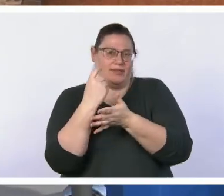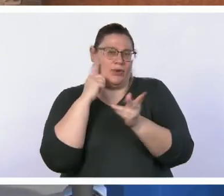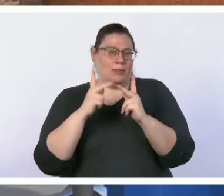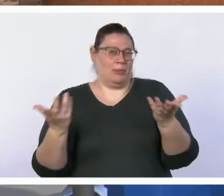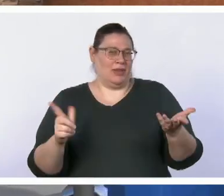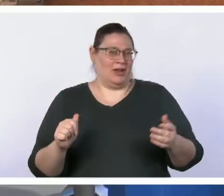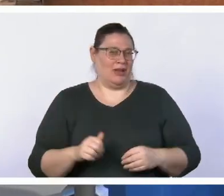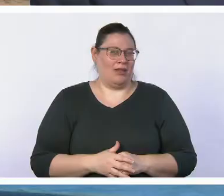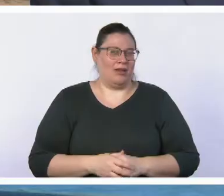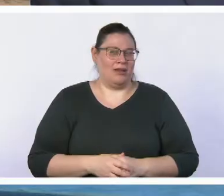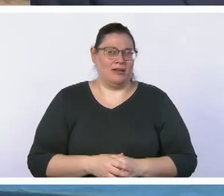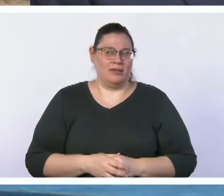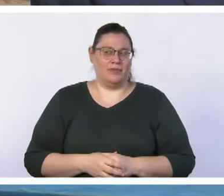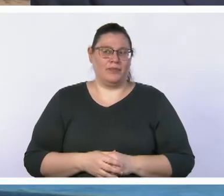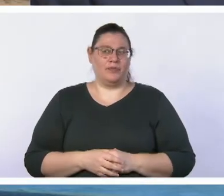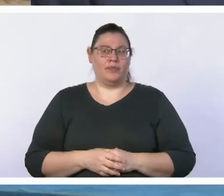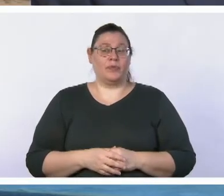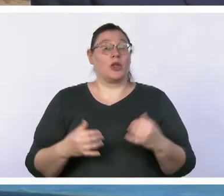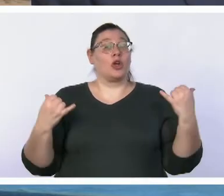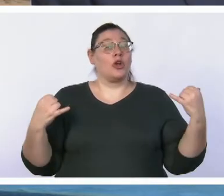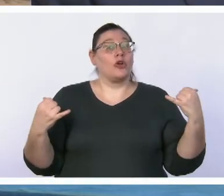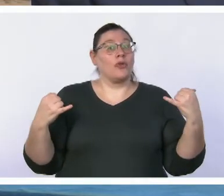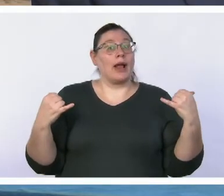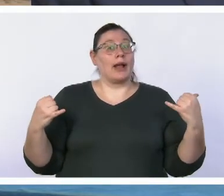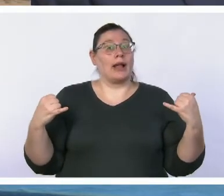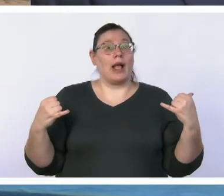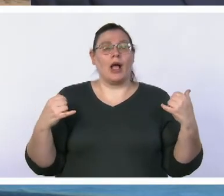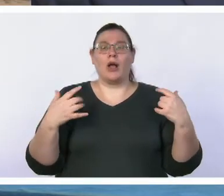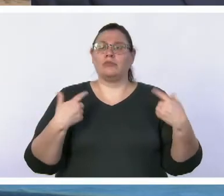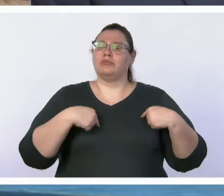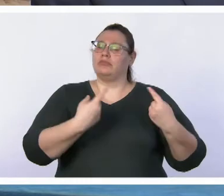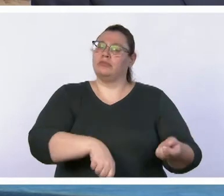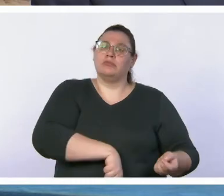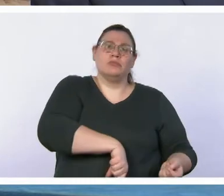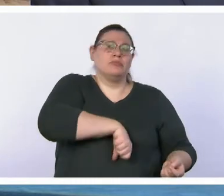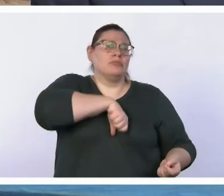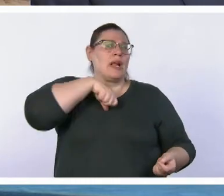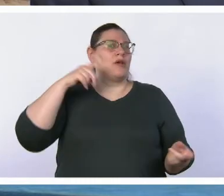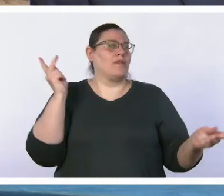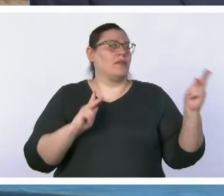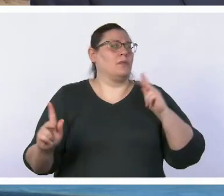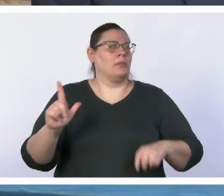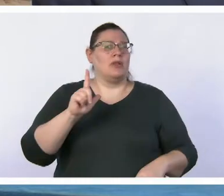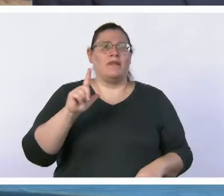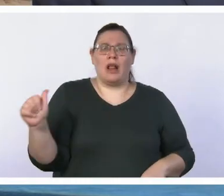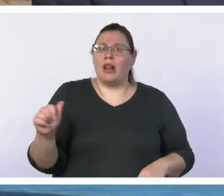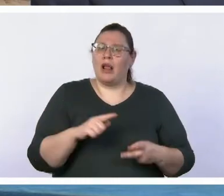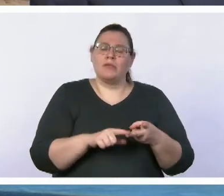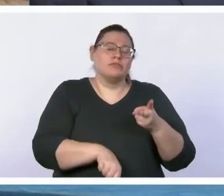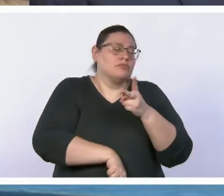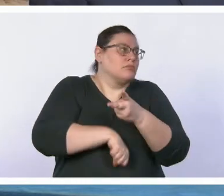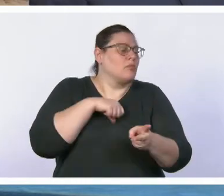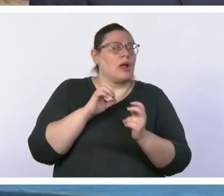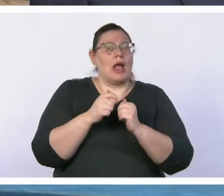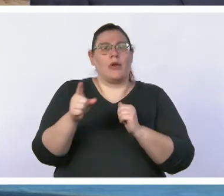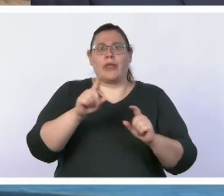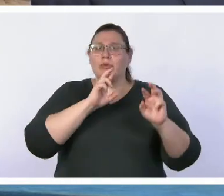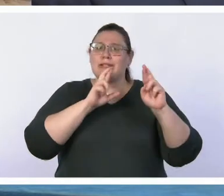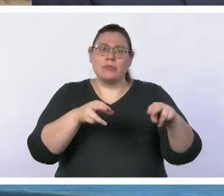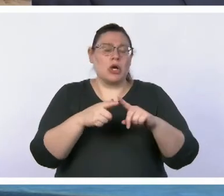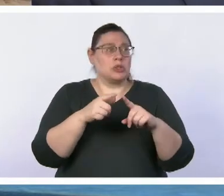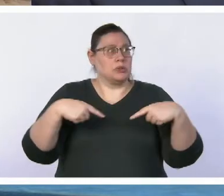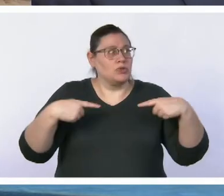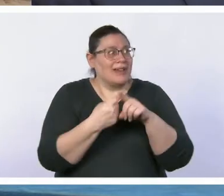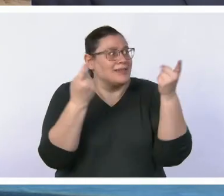But at this point, I've been so proud of the people of Los Angeles and how they have responded to this crisis,